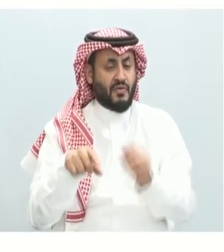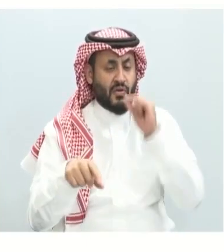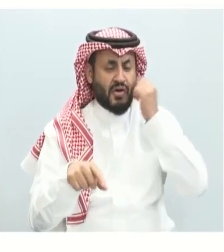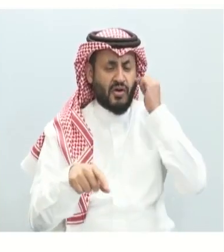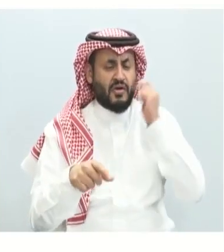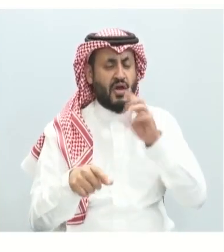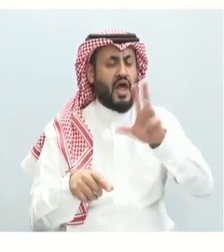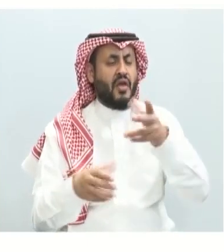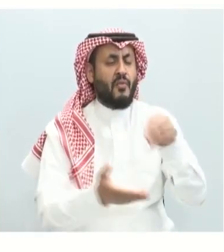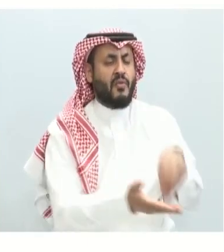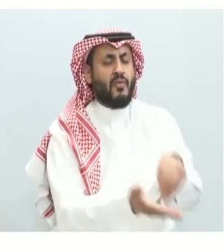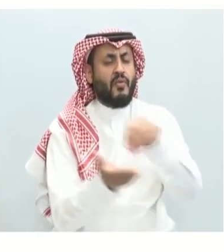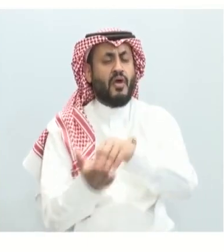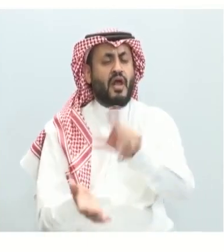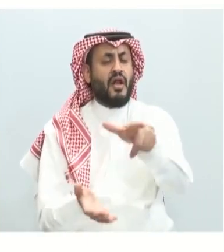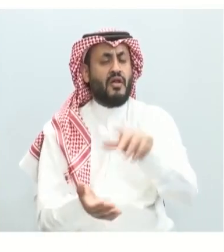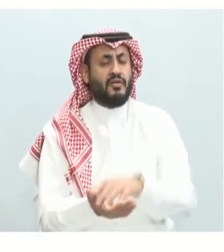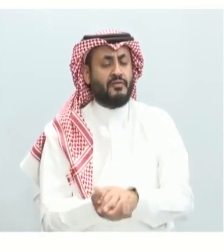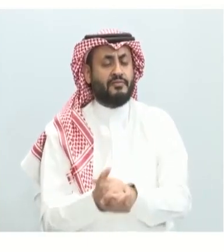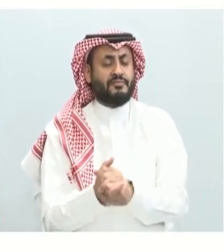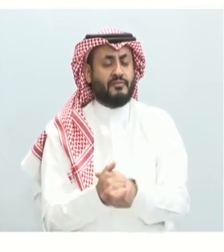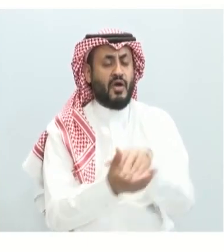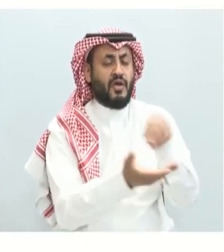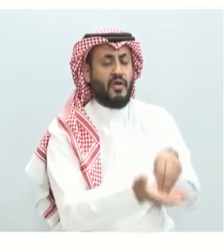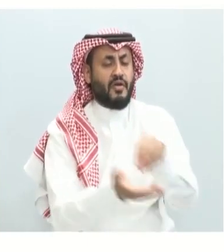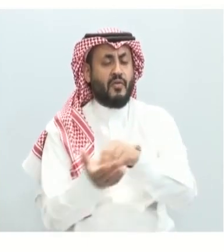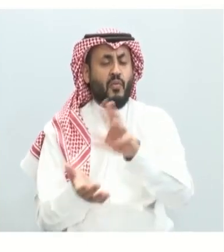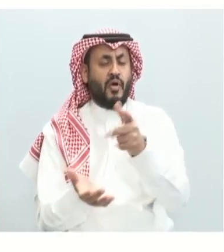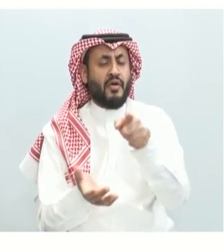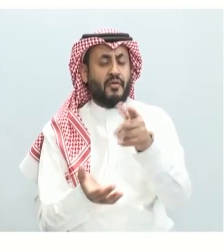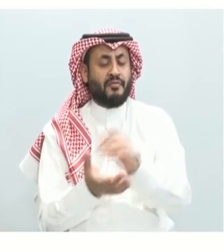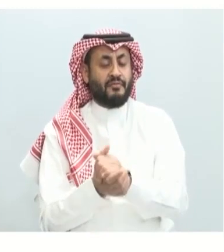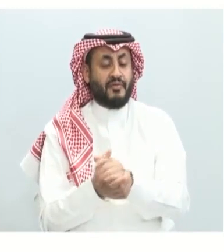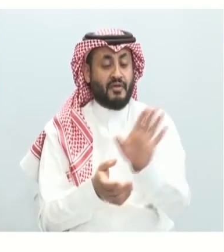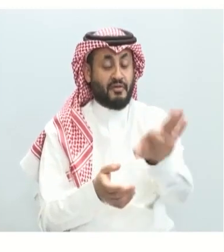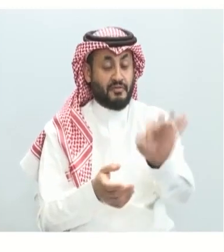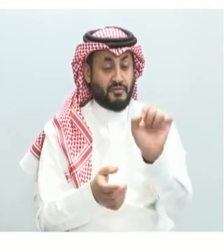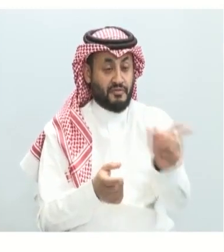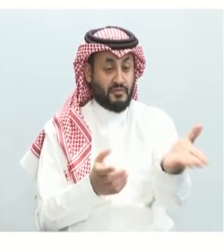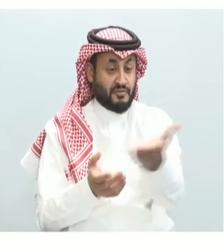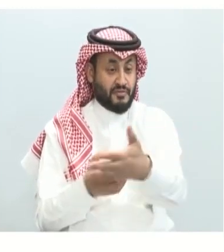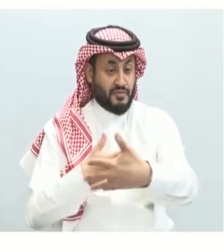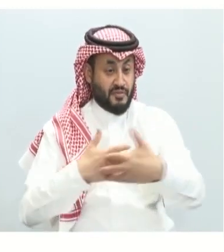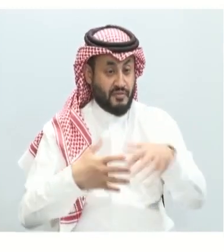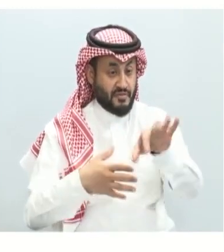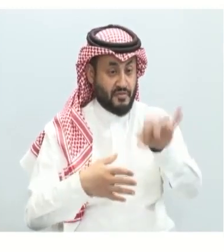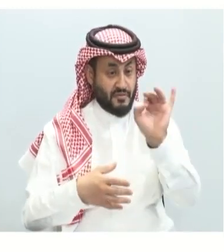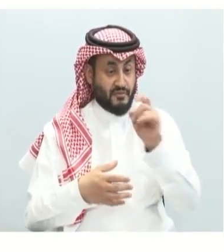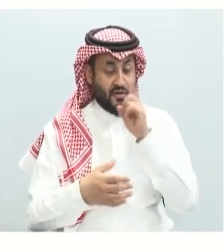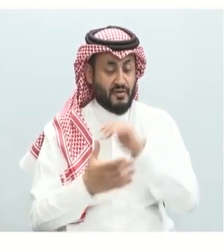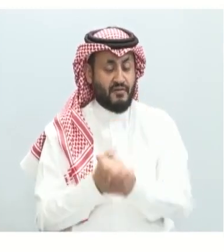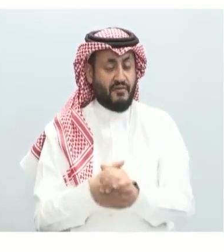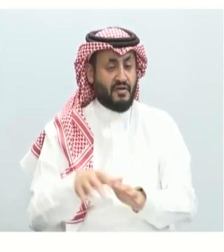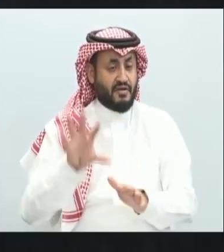you going? So he or she should choose from this list. Here we have